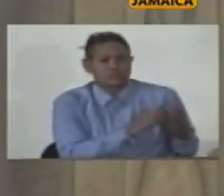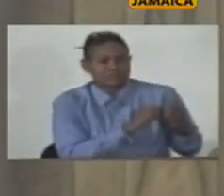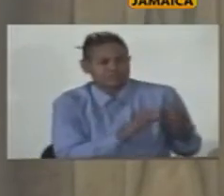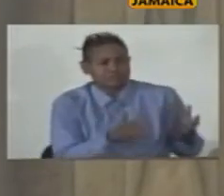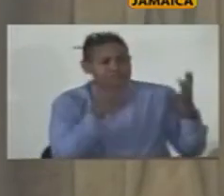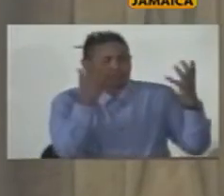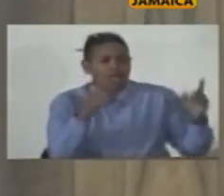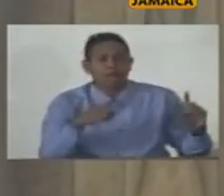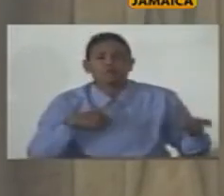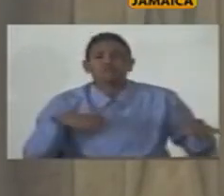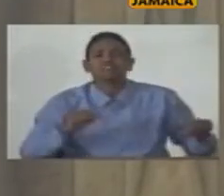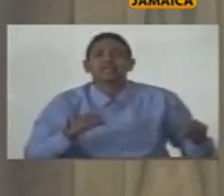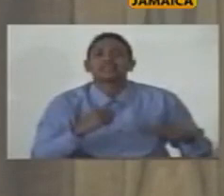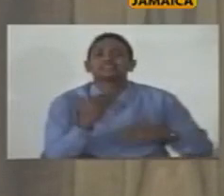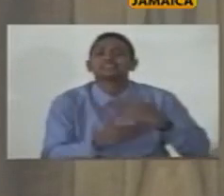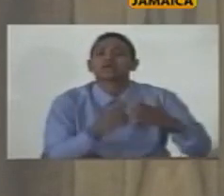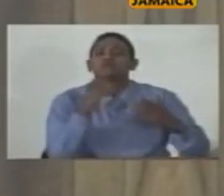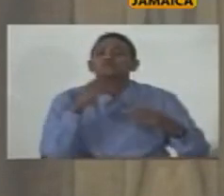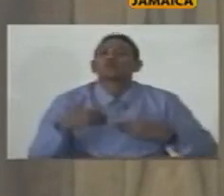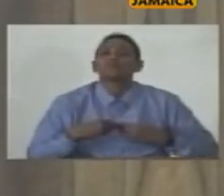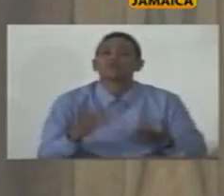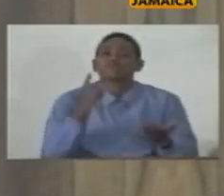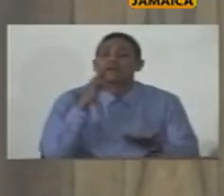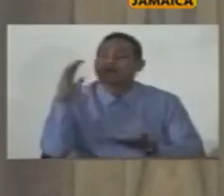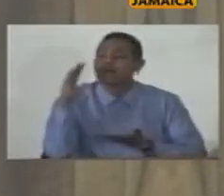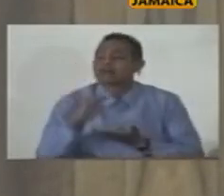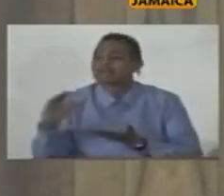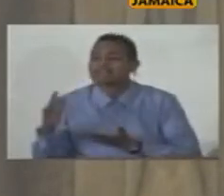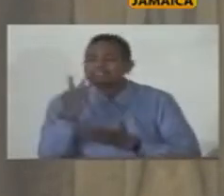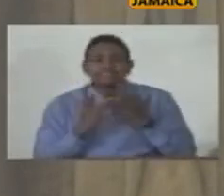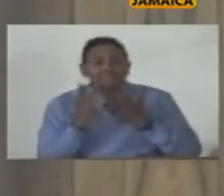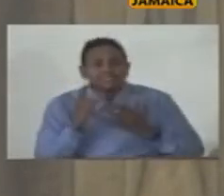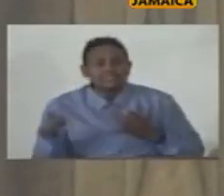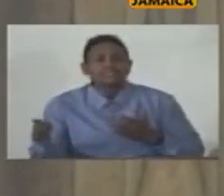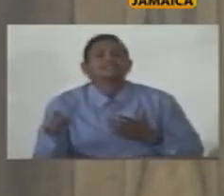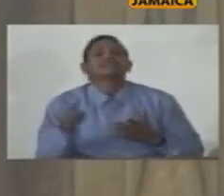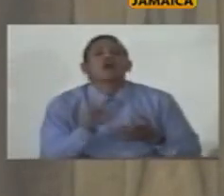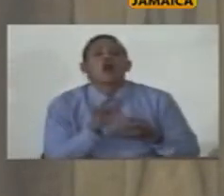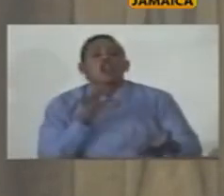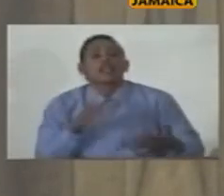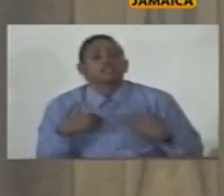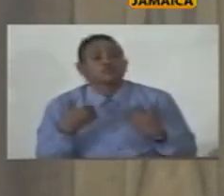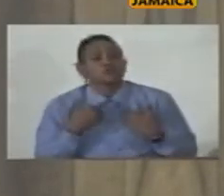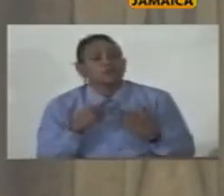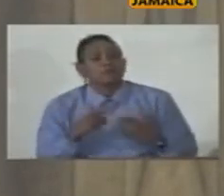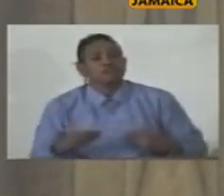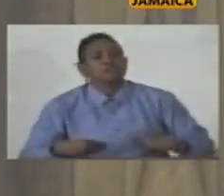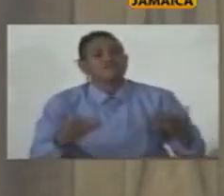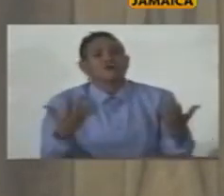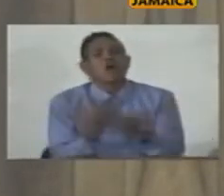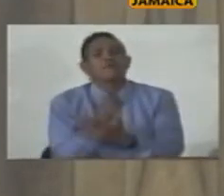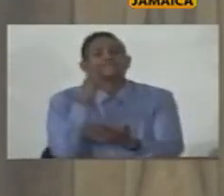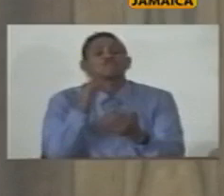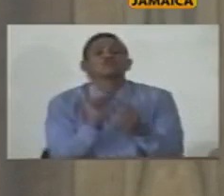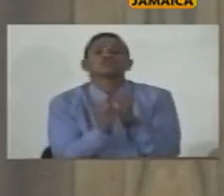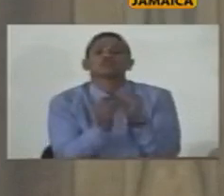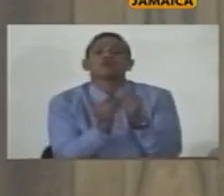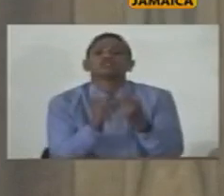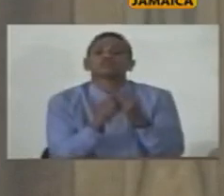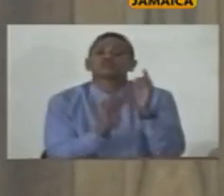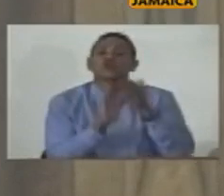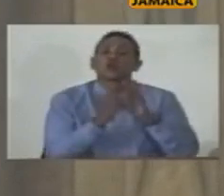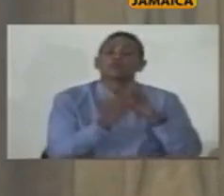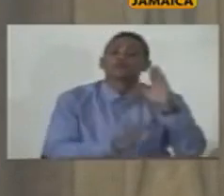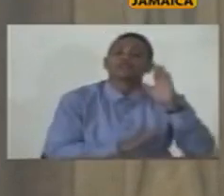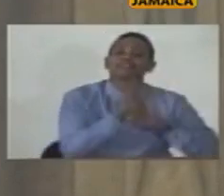have taken steps to provide relief for the indigent, unattached youths, and provide opportunities for sports and community development